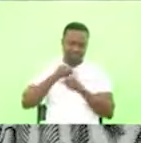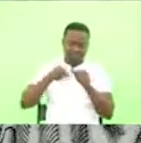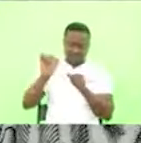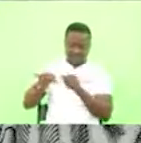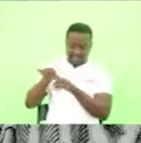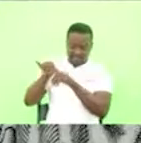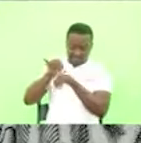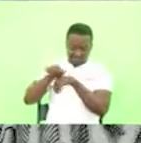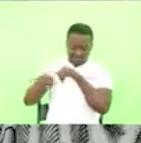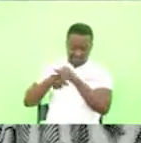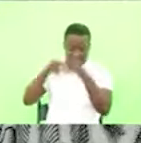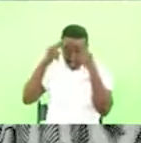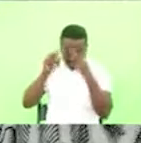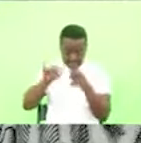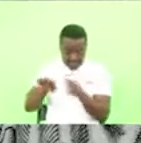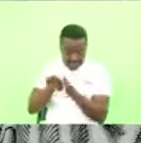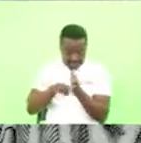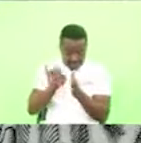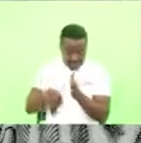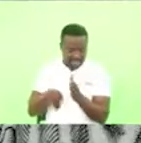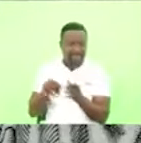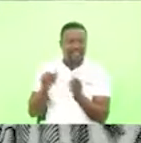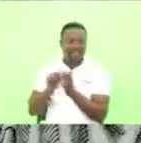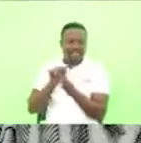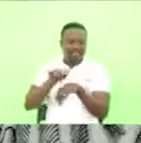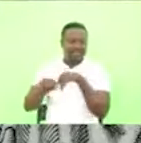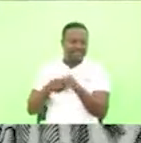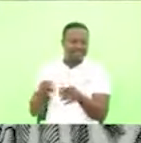deception is still with us to today.